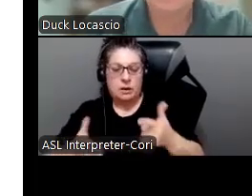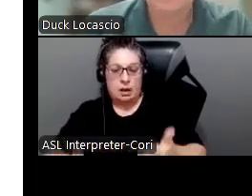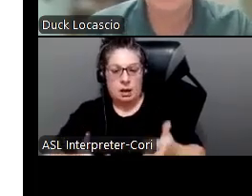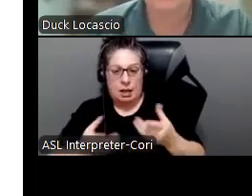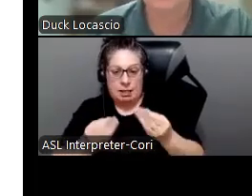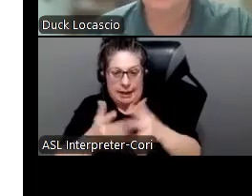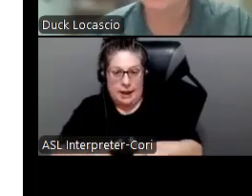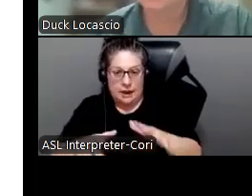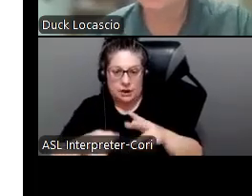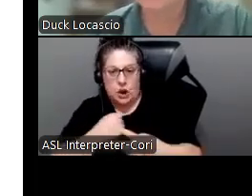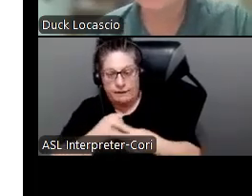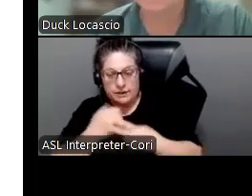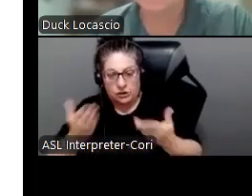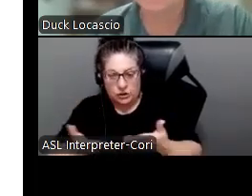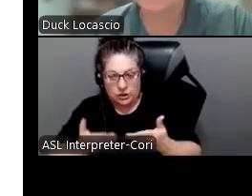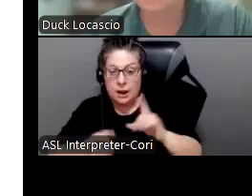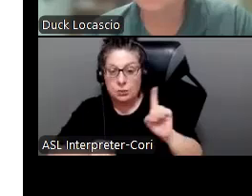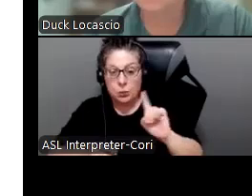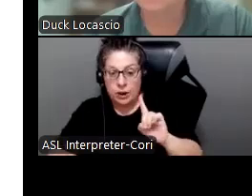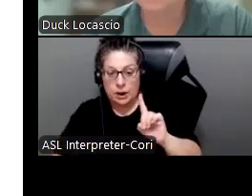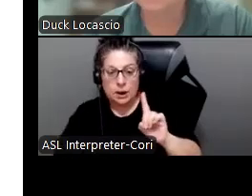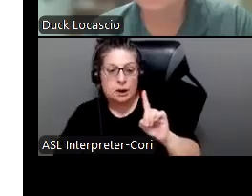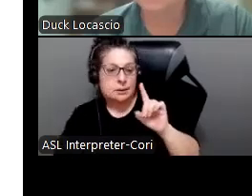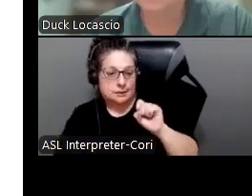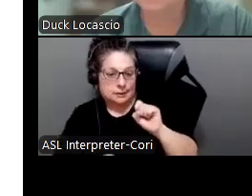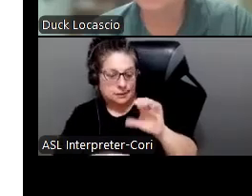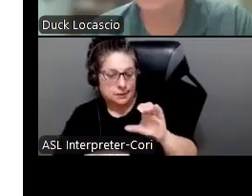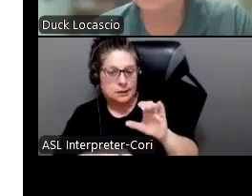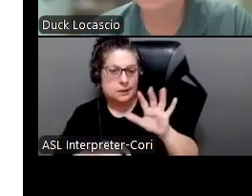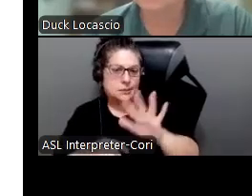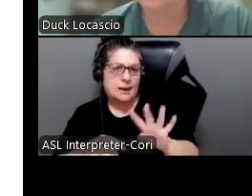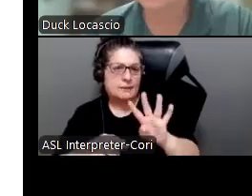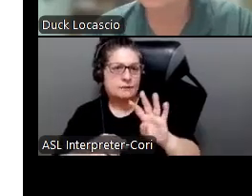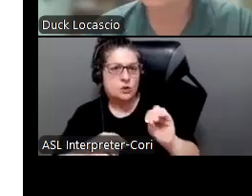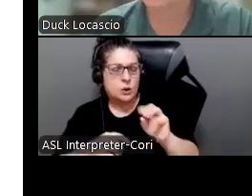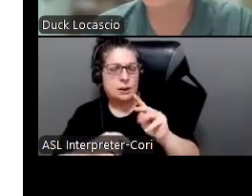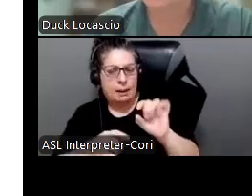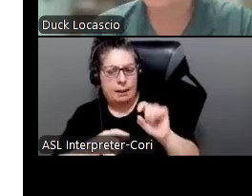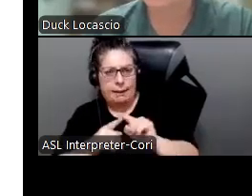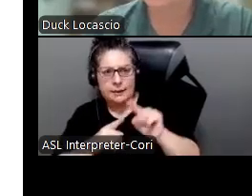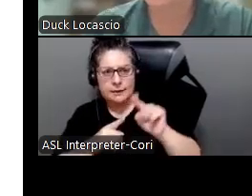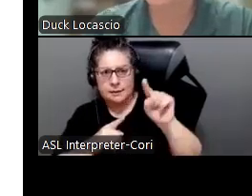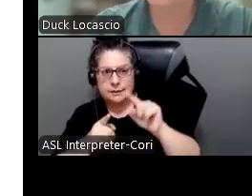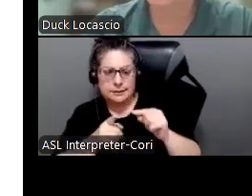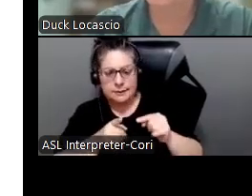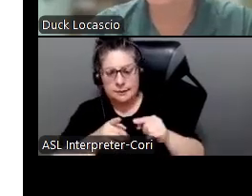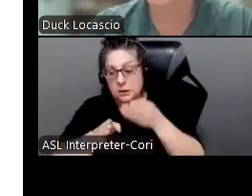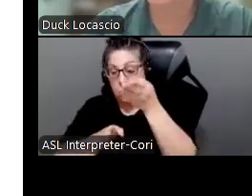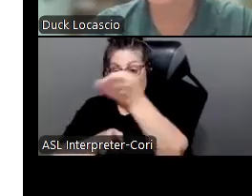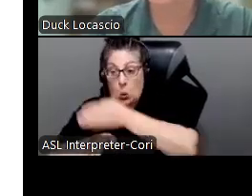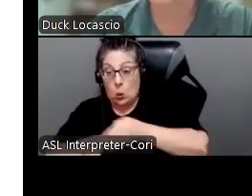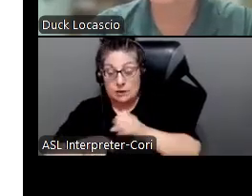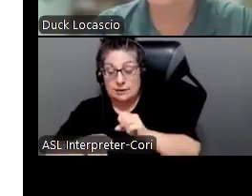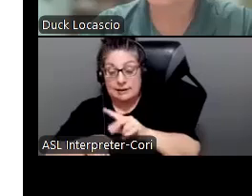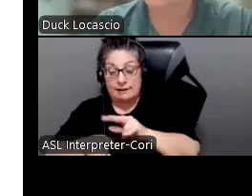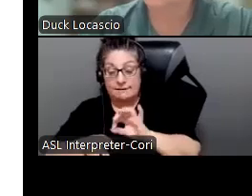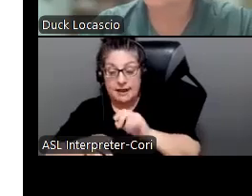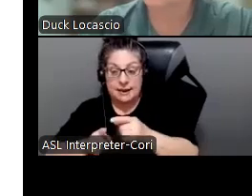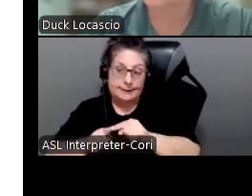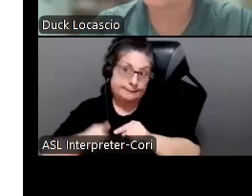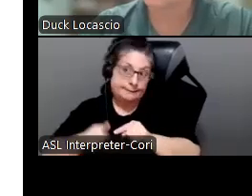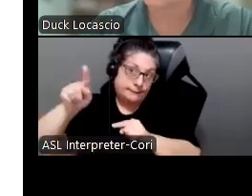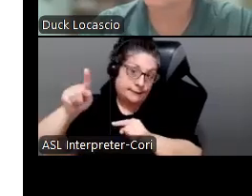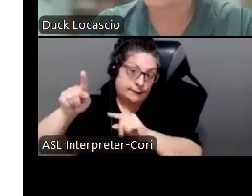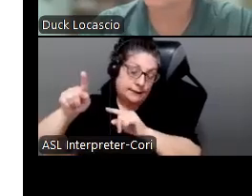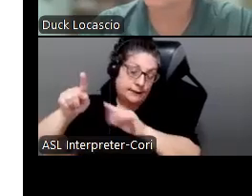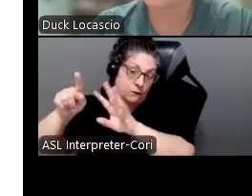am located in Beaufort, South Carolina, which is about 40 miles up the coast from Savannah, and